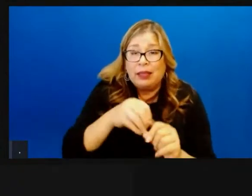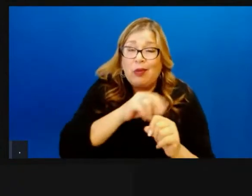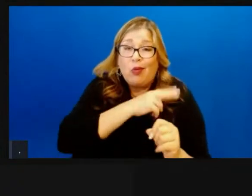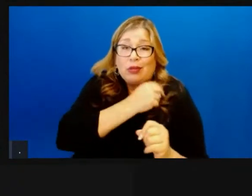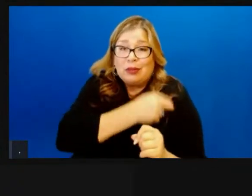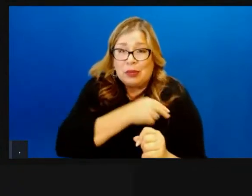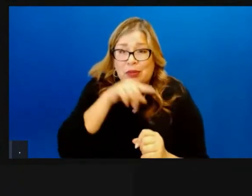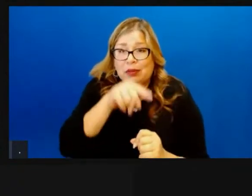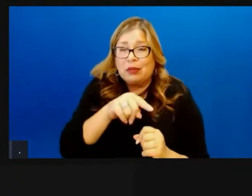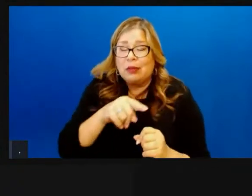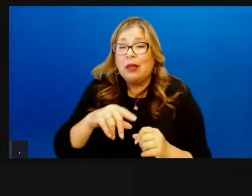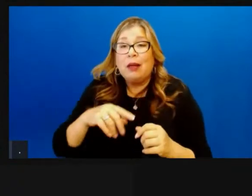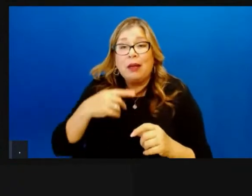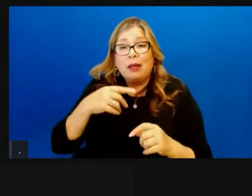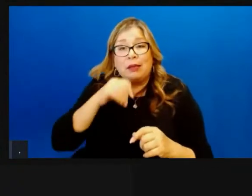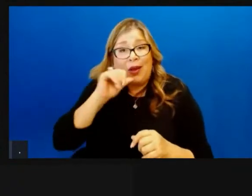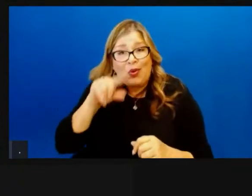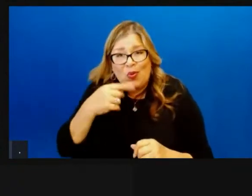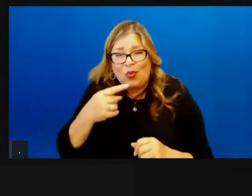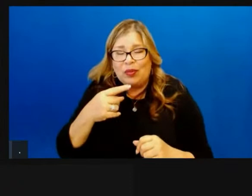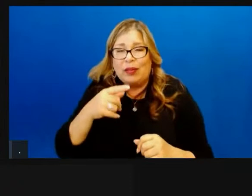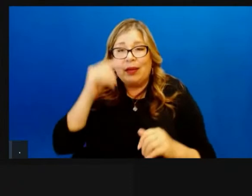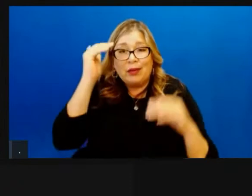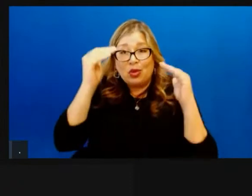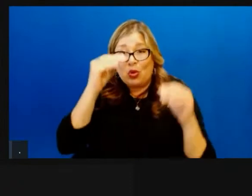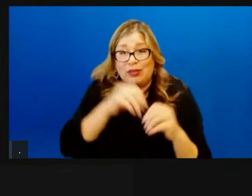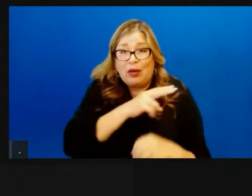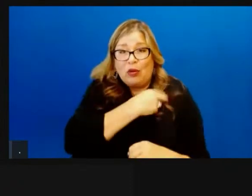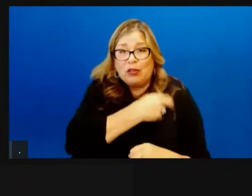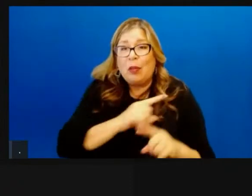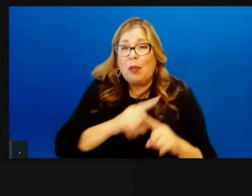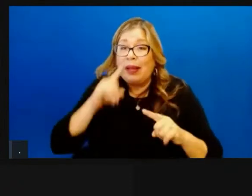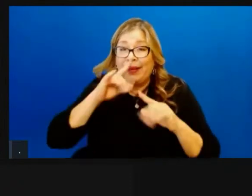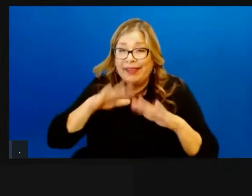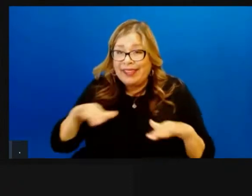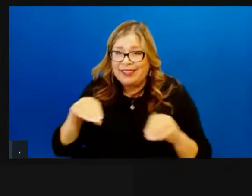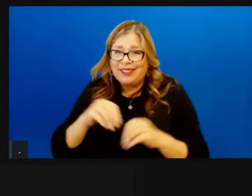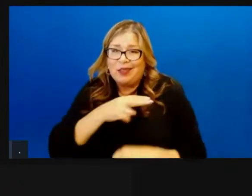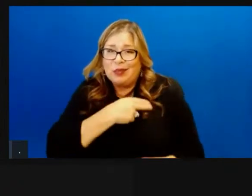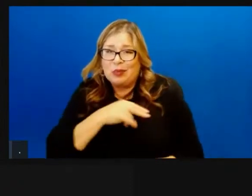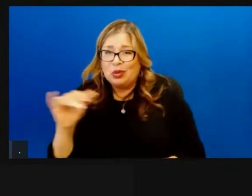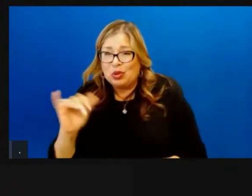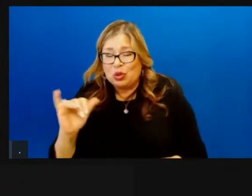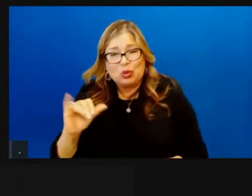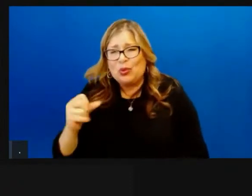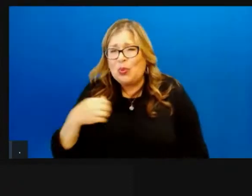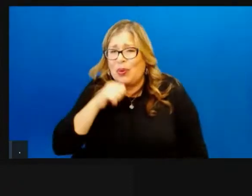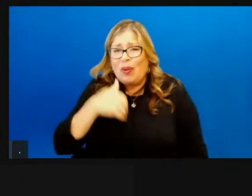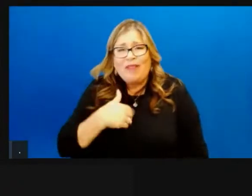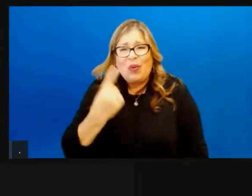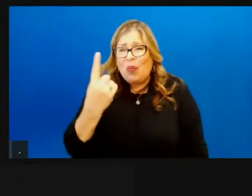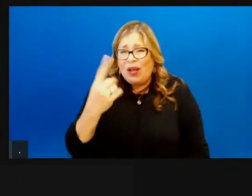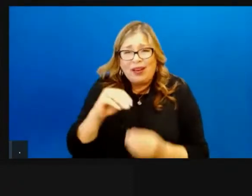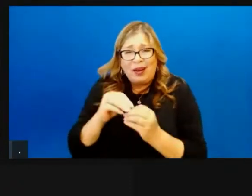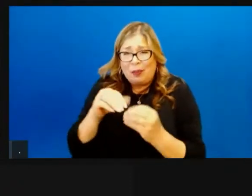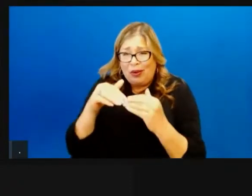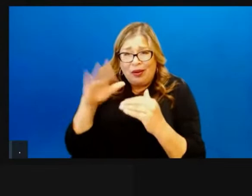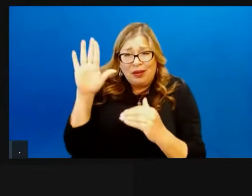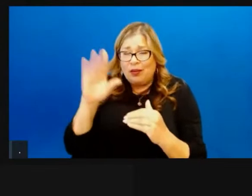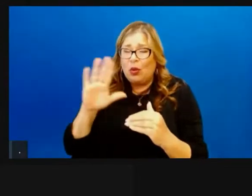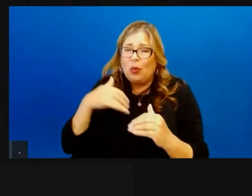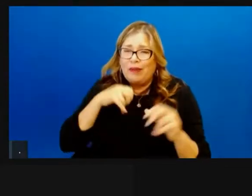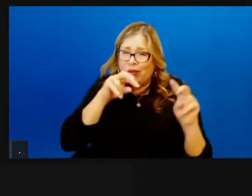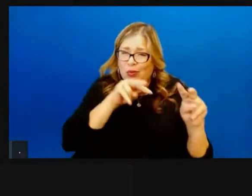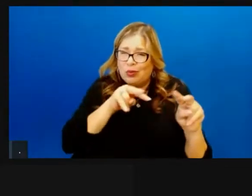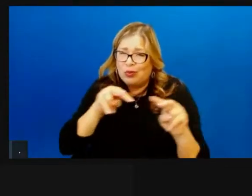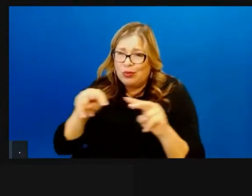an approach that doesn't just look at one metric, doesn't set one threshold, has always been important in California. And we